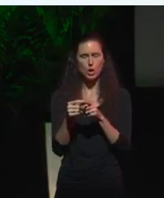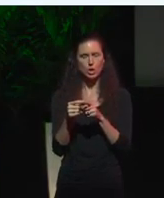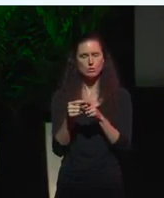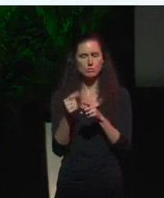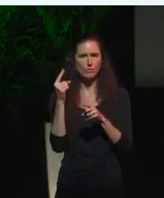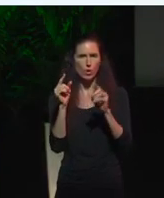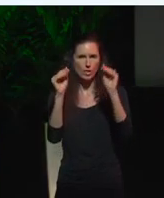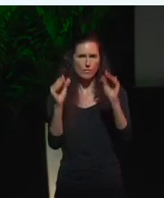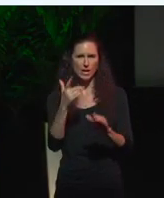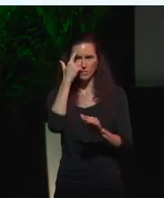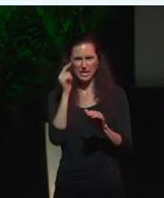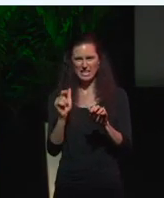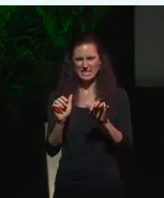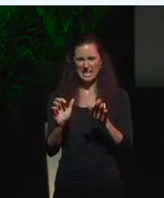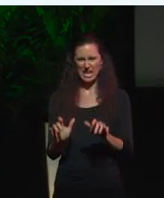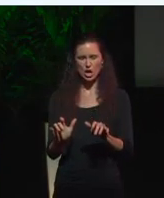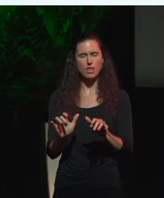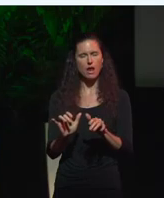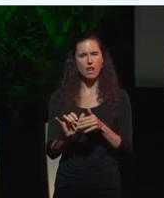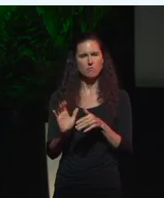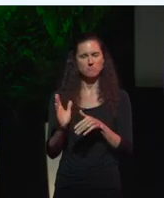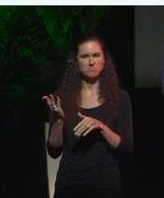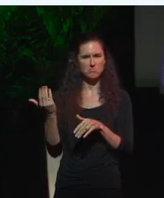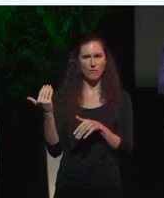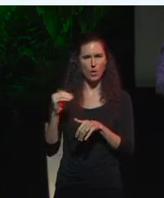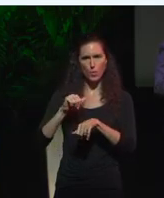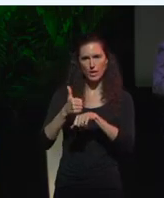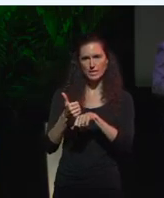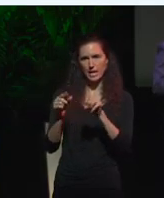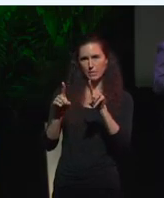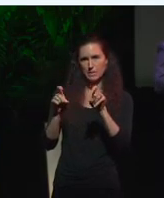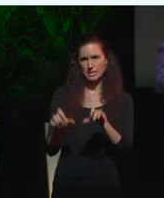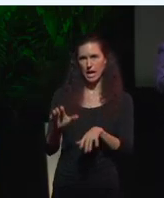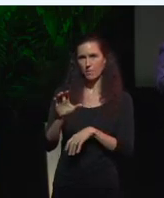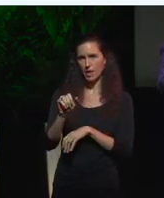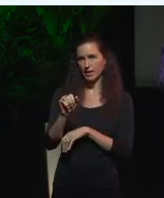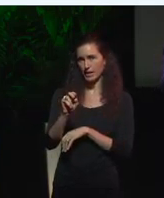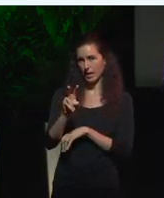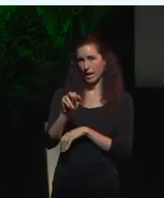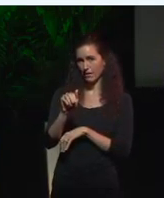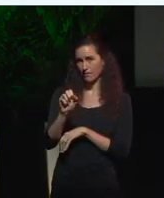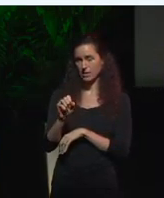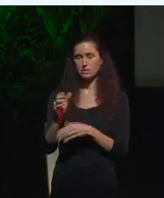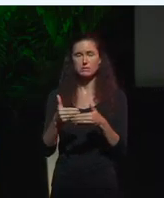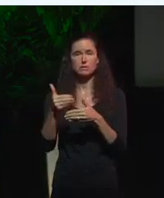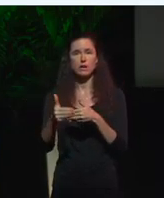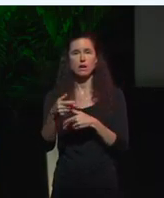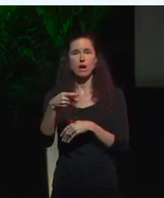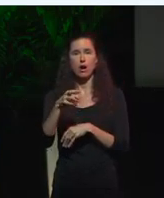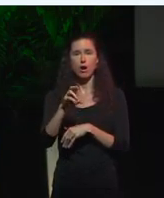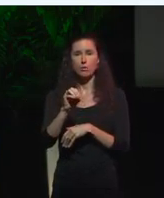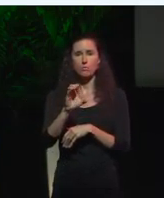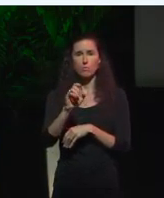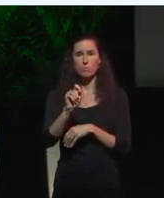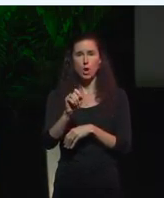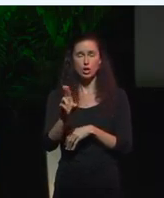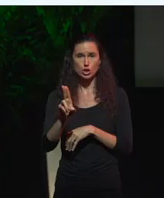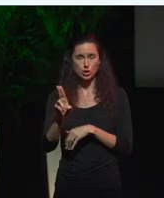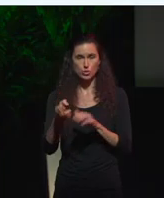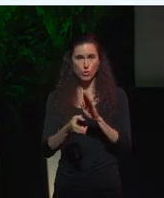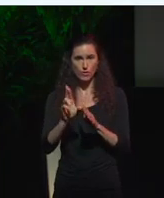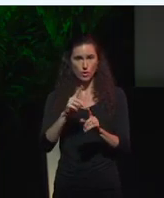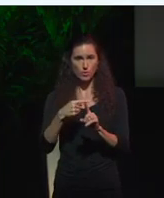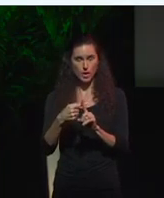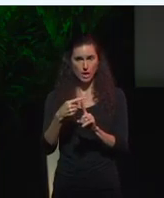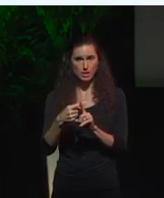faculty because they entered it in when they set up the exam in Canvas. ProctorU Review Plus, the password is entered by